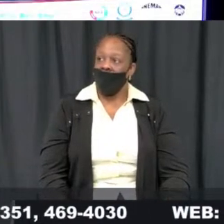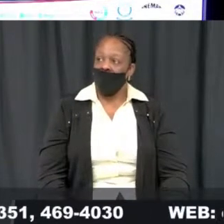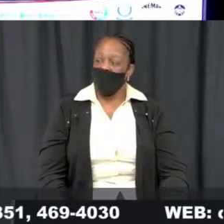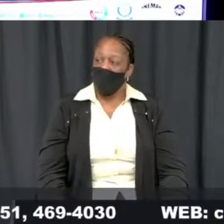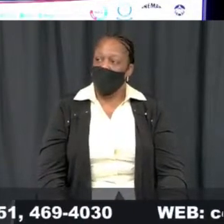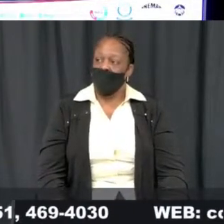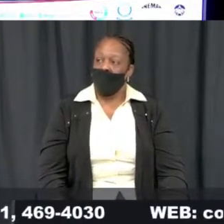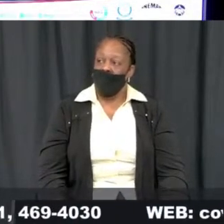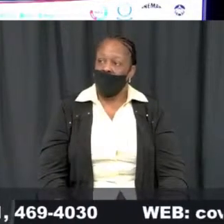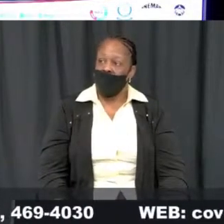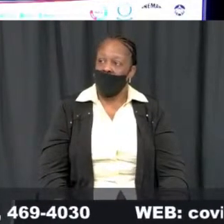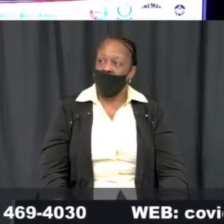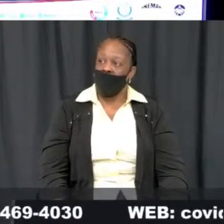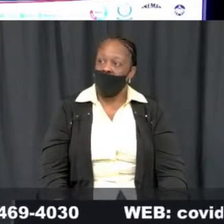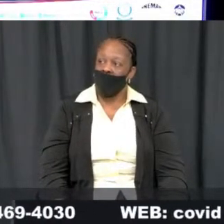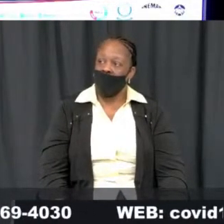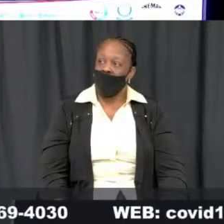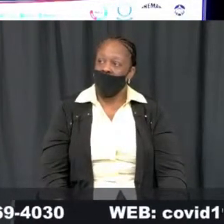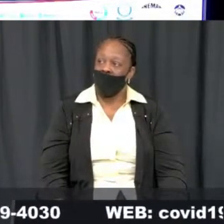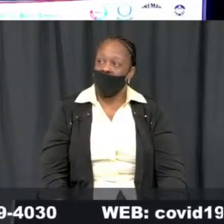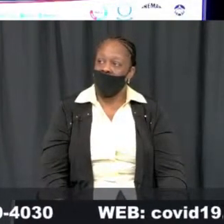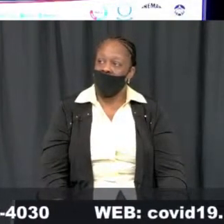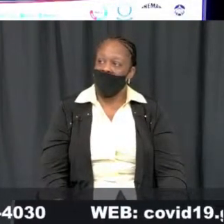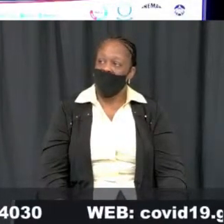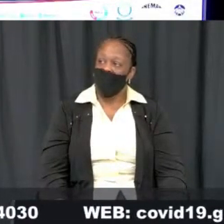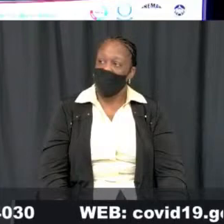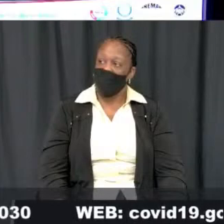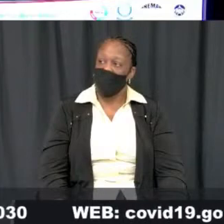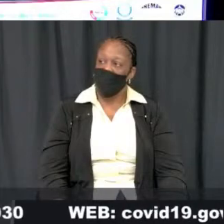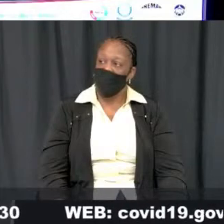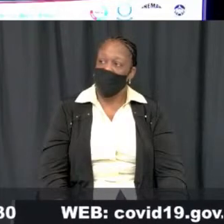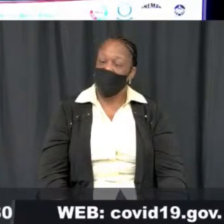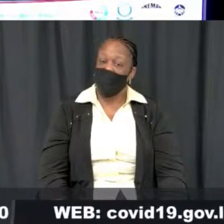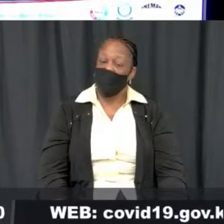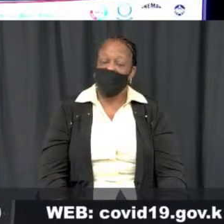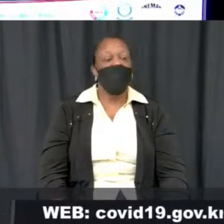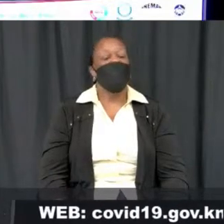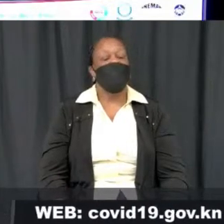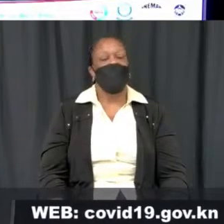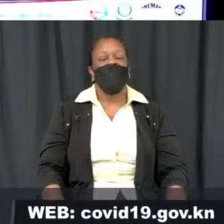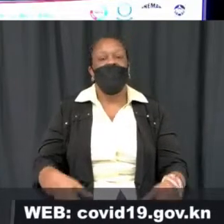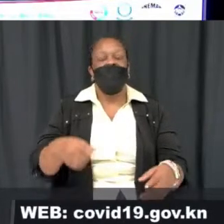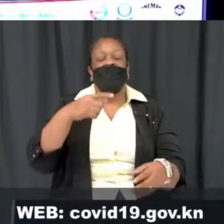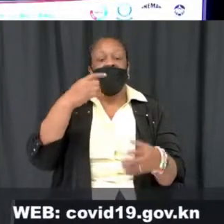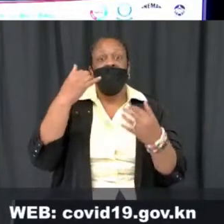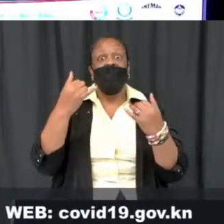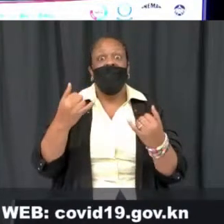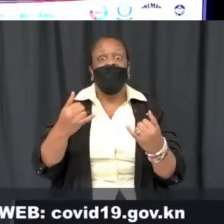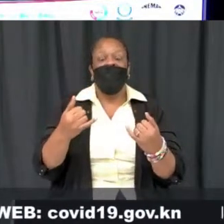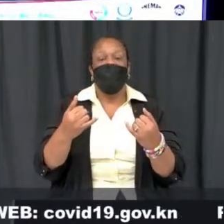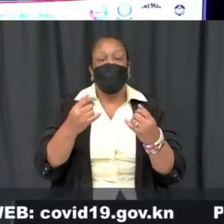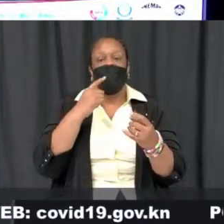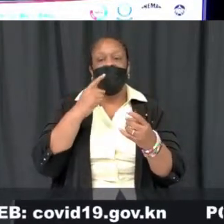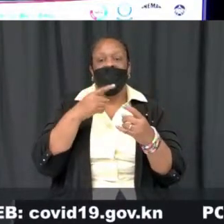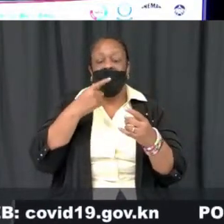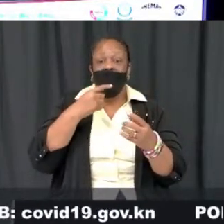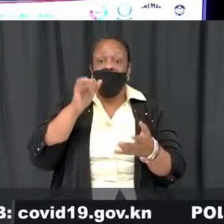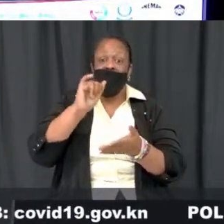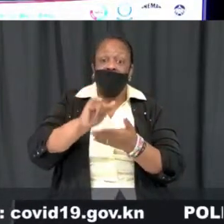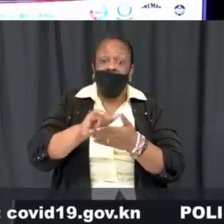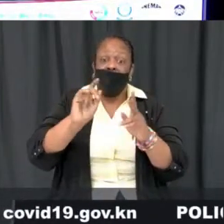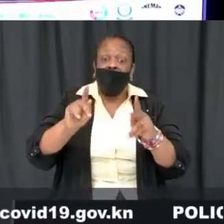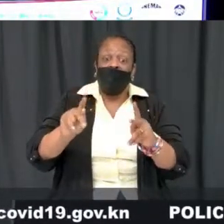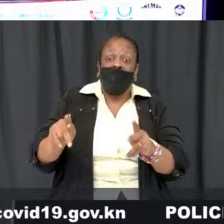their scientific analysis. What about all the top scientists in the world that have